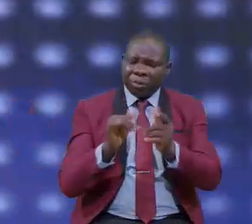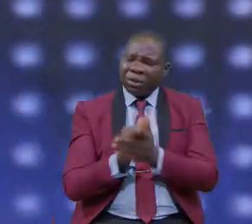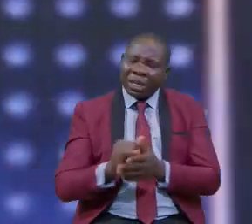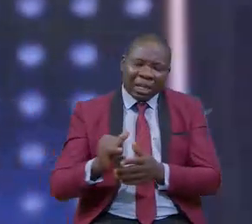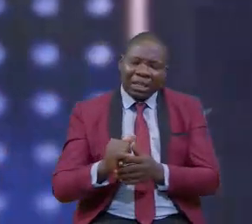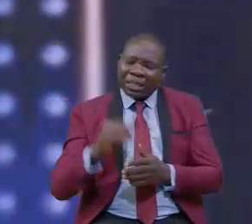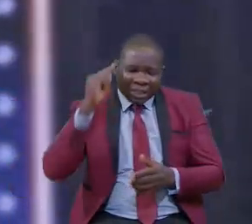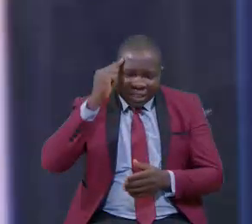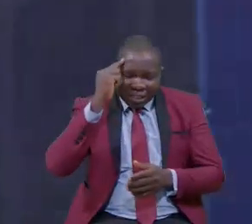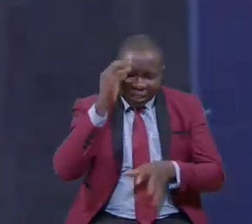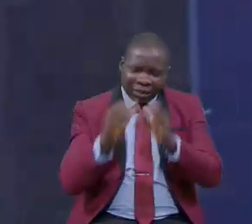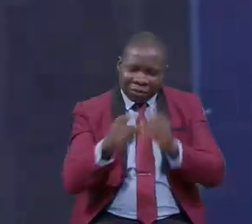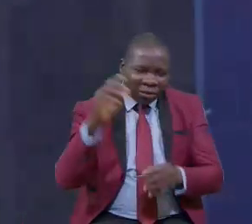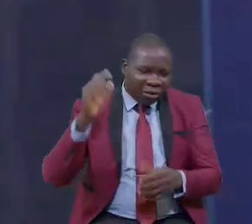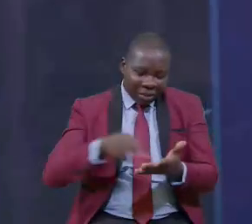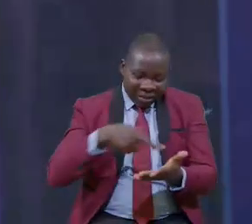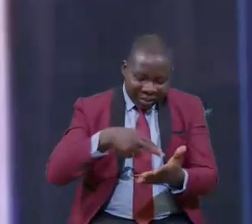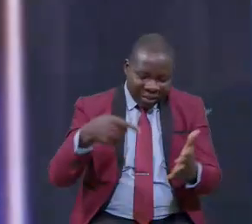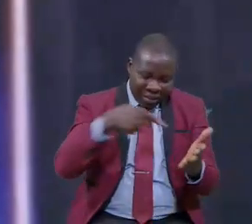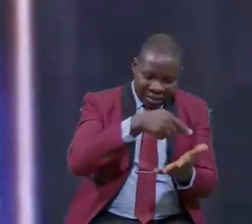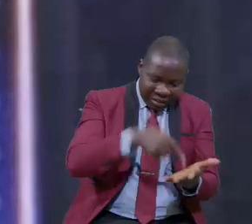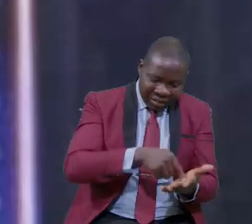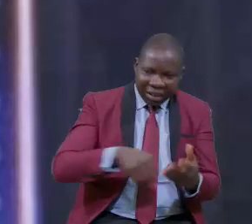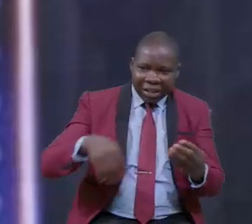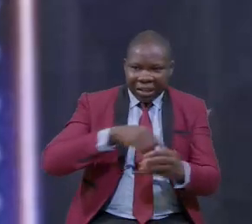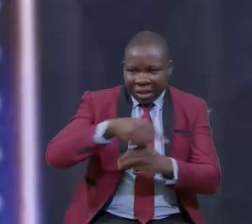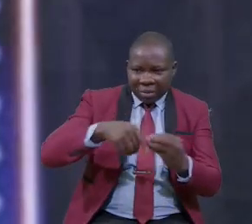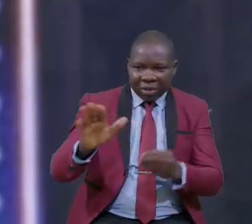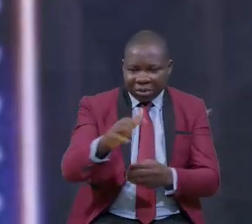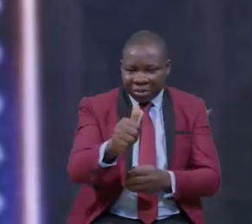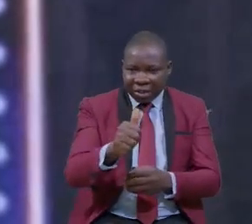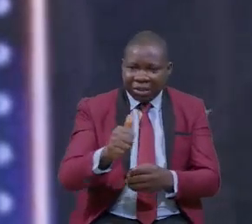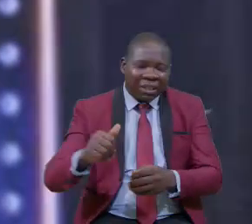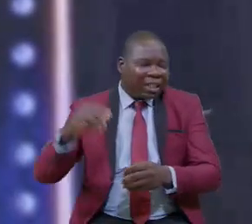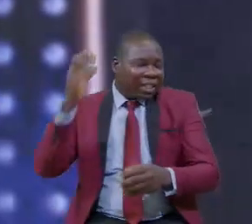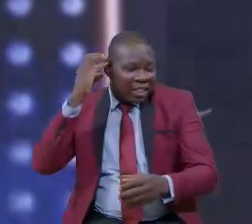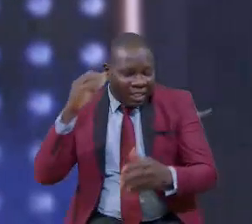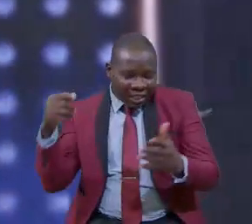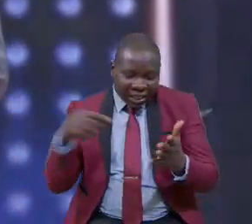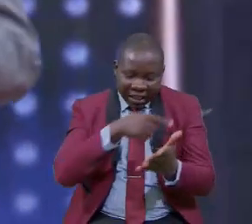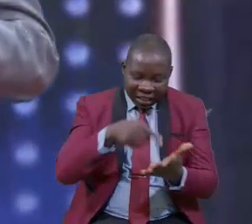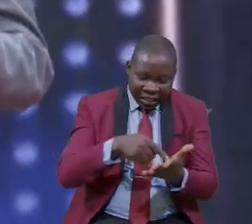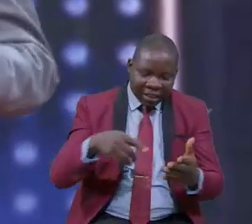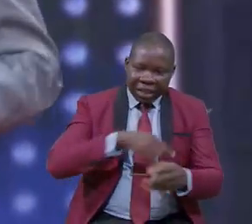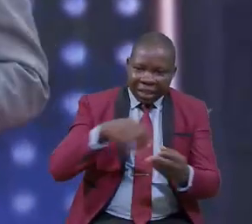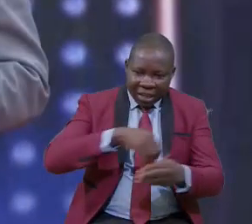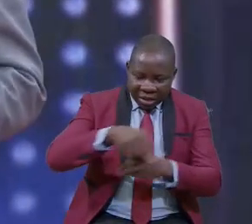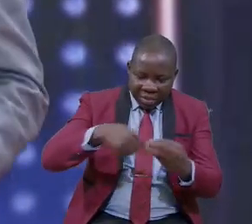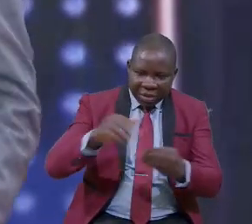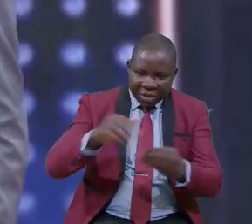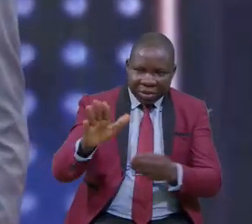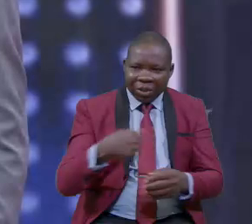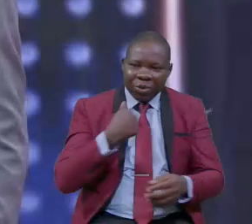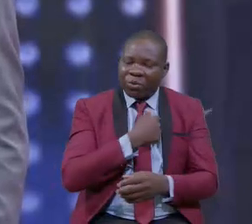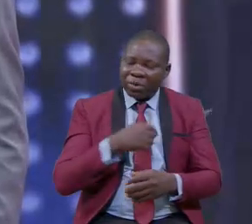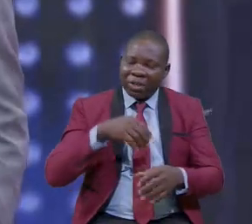this about yourself, will falsify his character, will falsify even his motive.